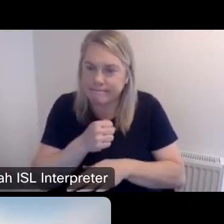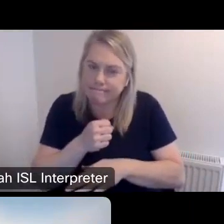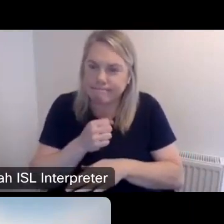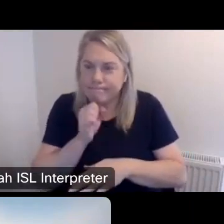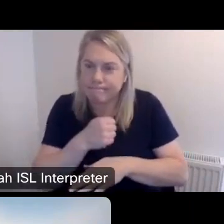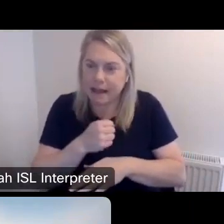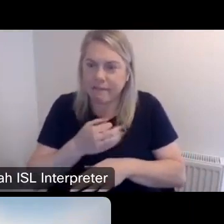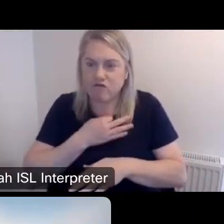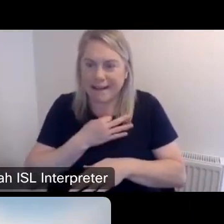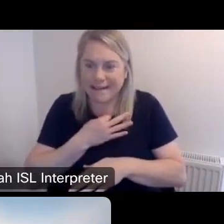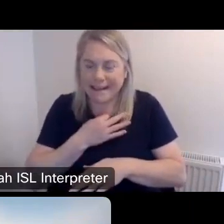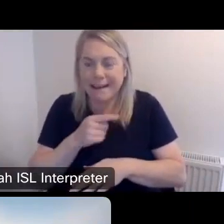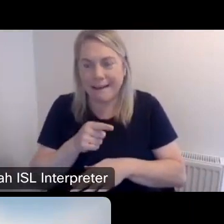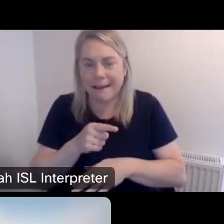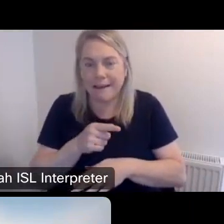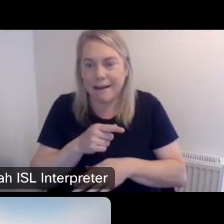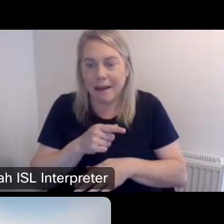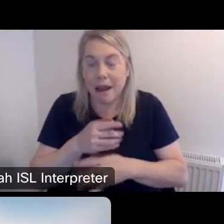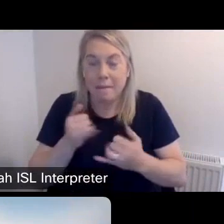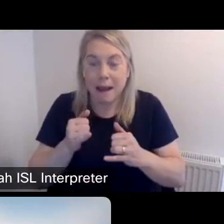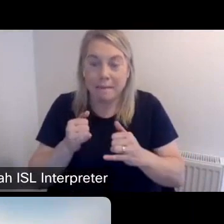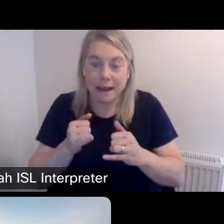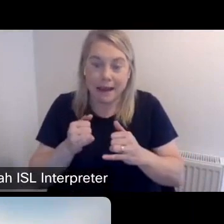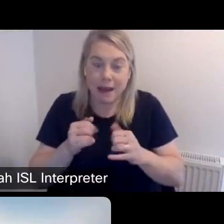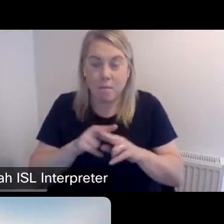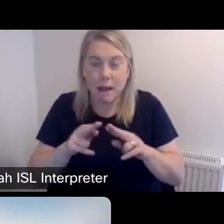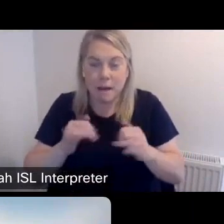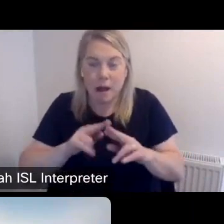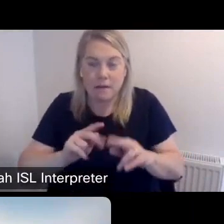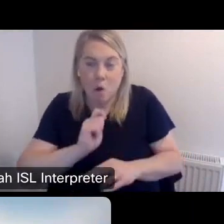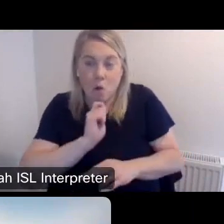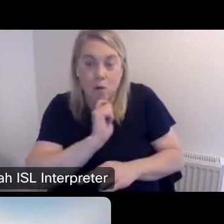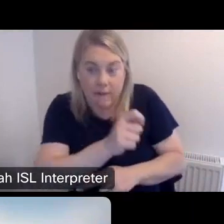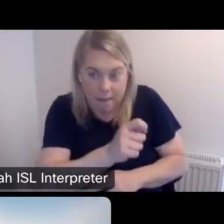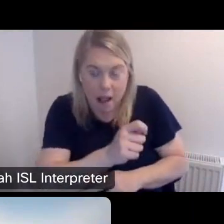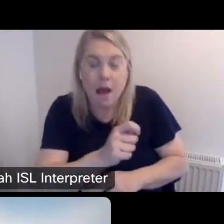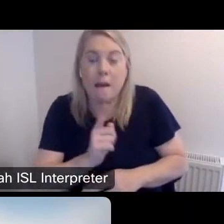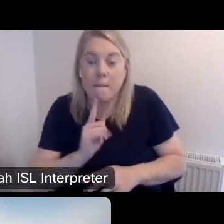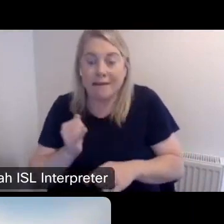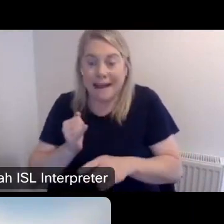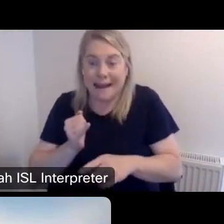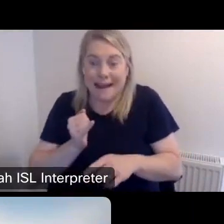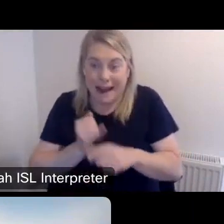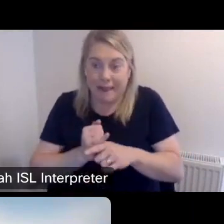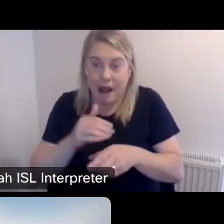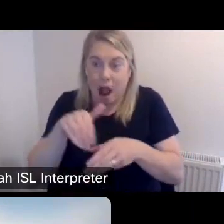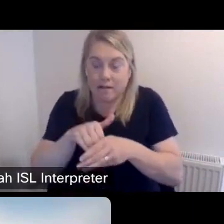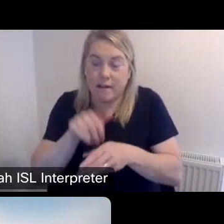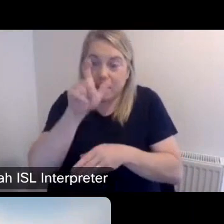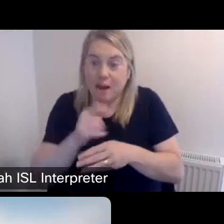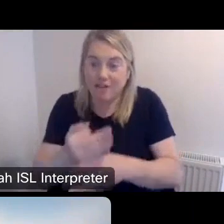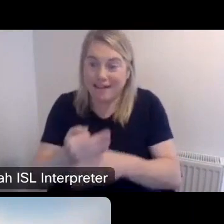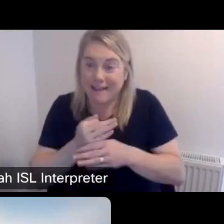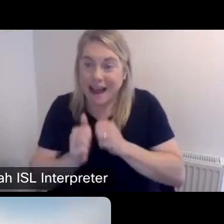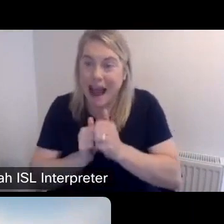And while it may not be notifiable within the context of the Patient Safety Act,